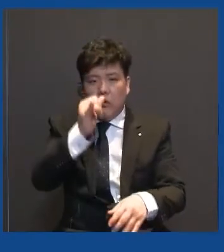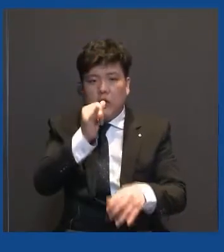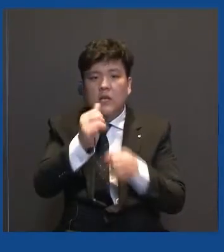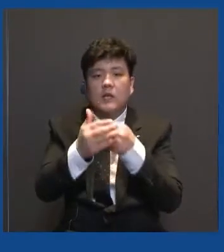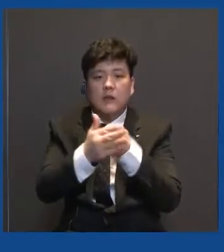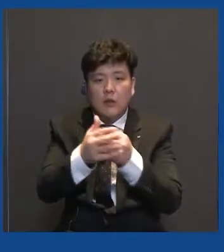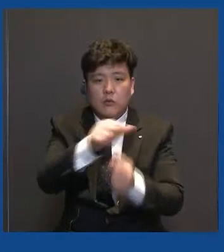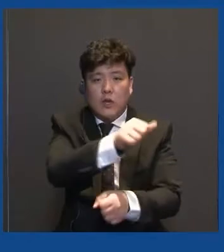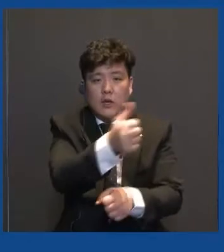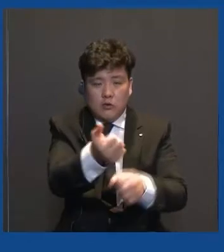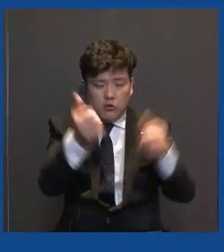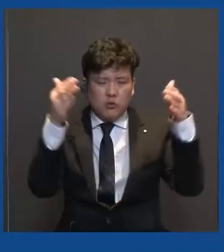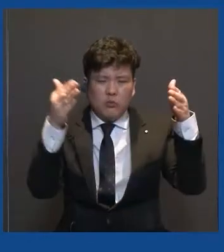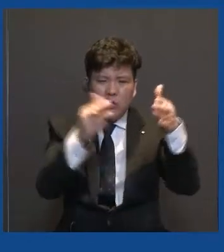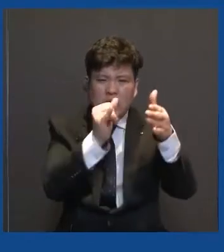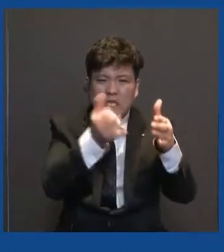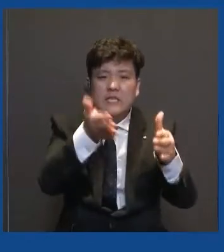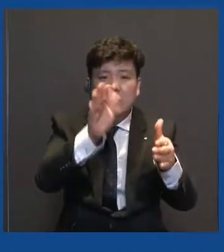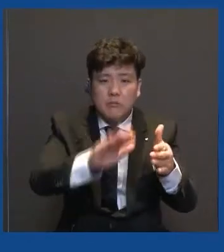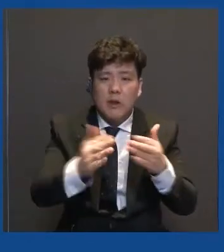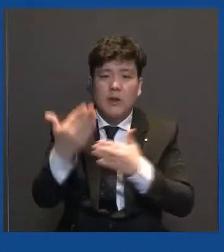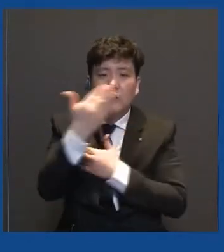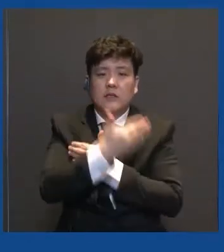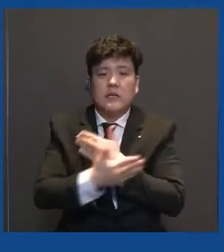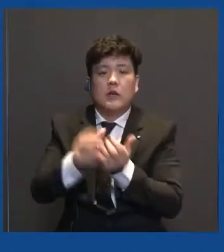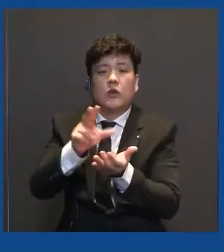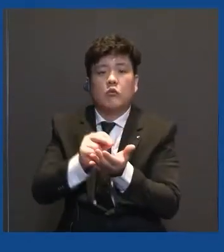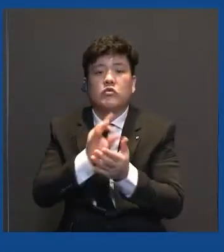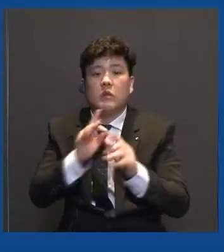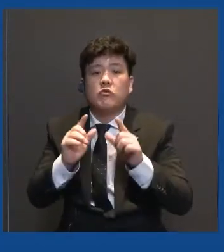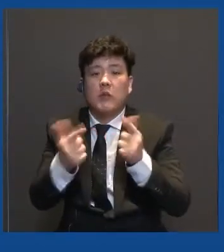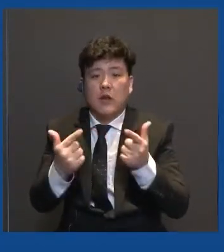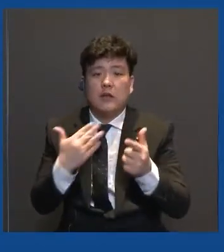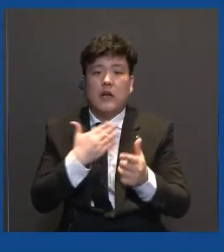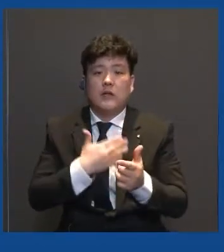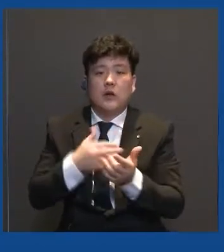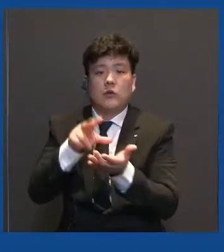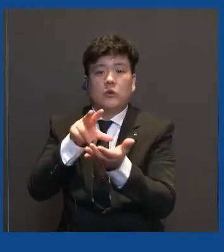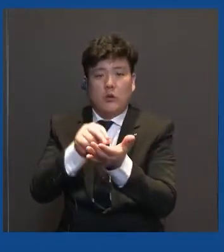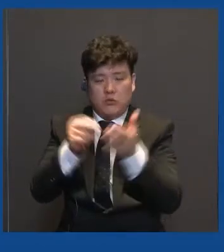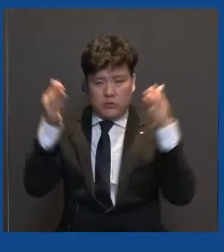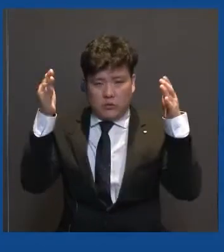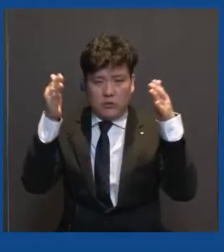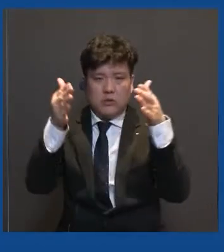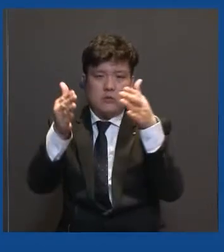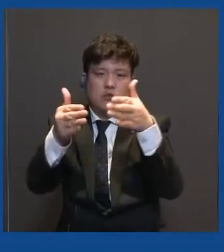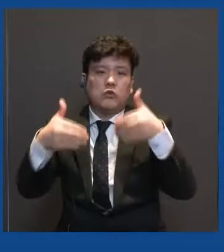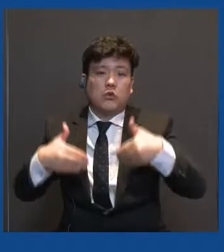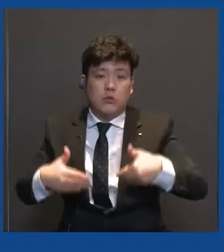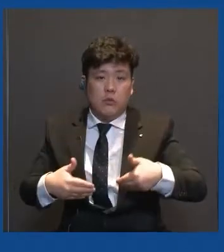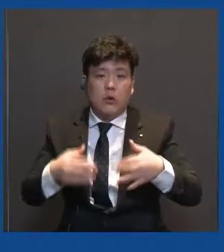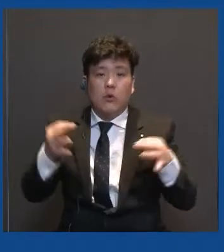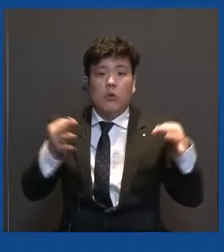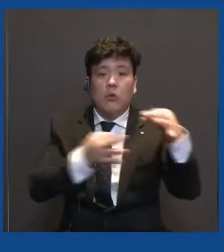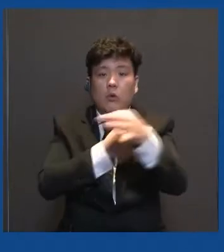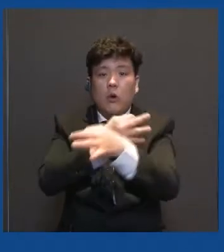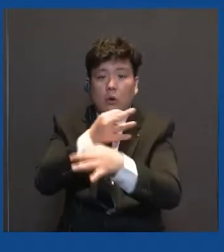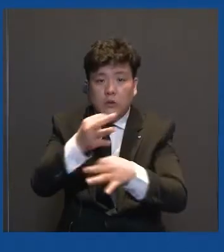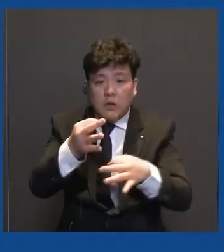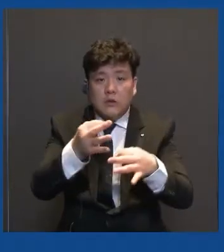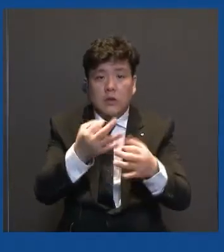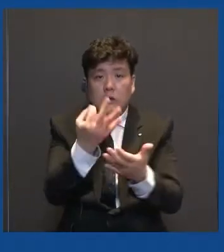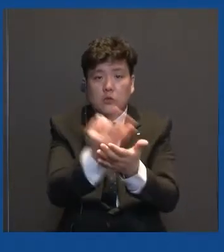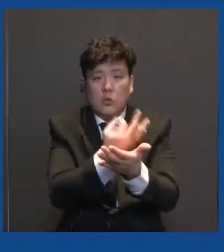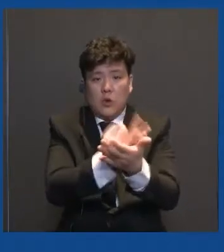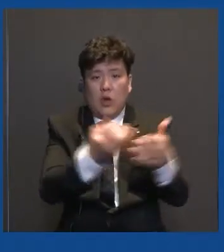the older persons have a lot of pre-existing conditions, so often we focus on death. But then it's not only that, it's not only the physical health,